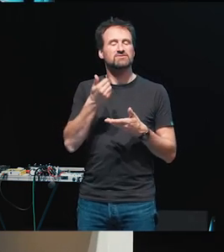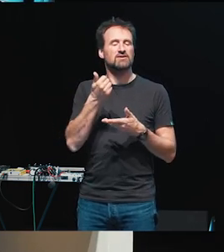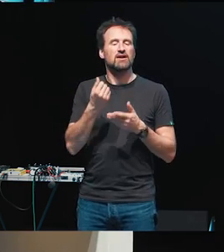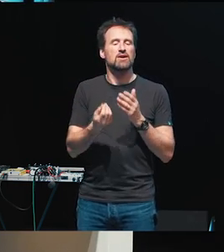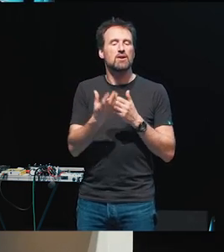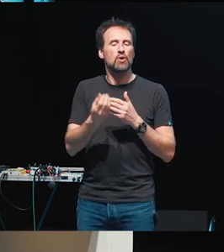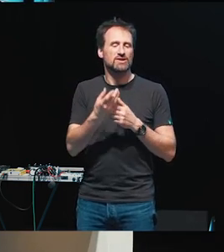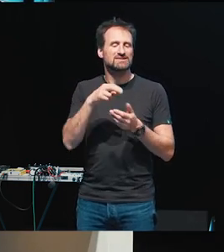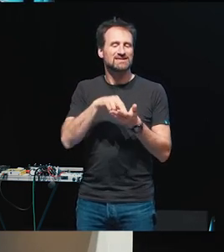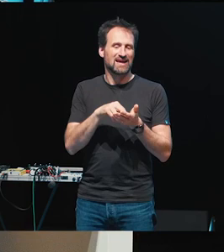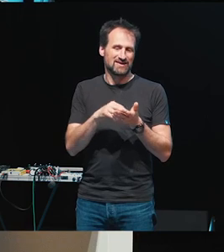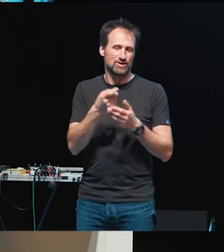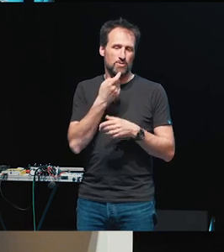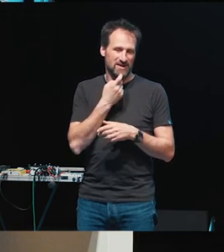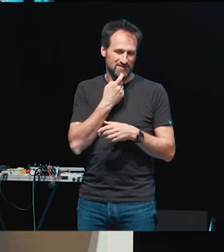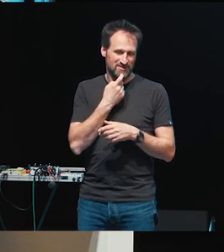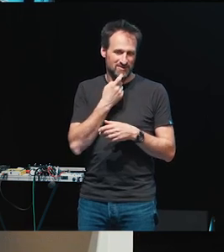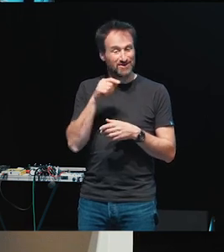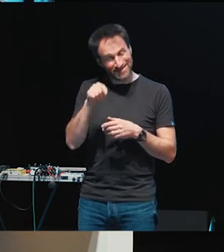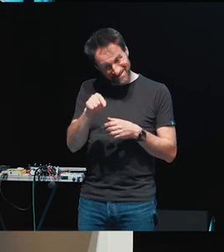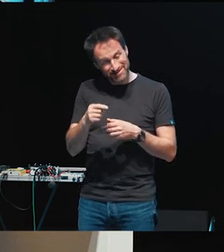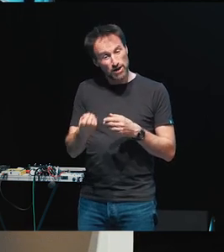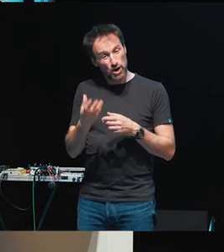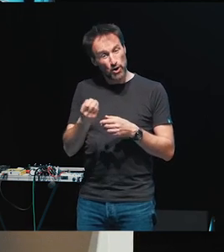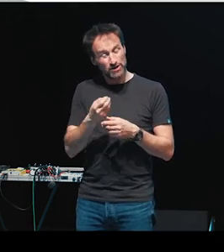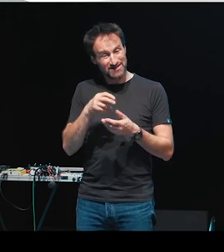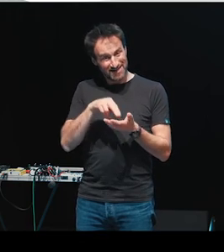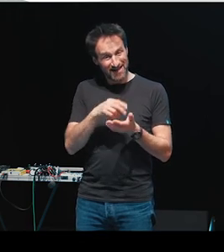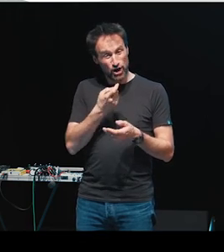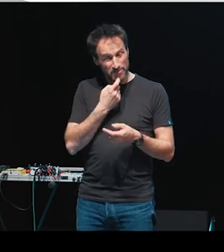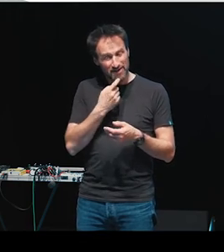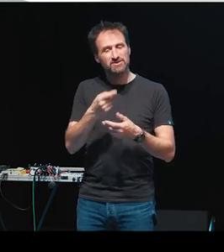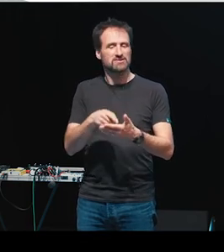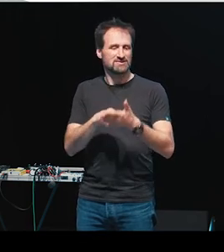loading. So you can use this object to ensure that your loading states are handled correctly.